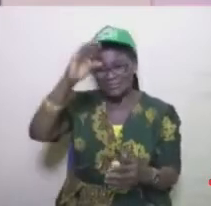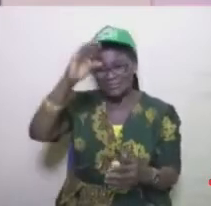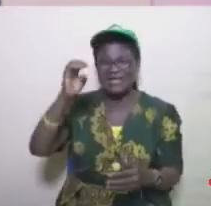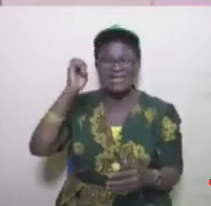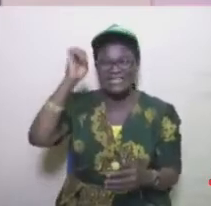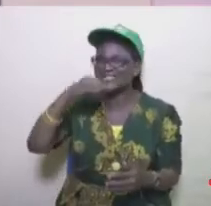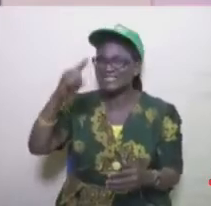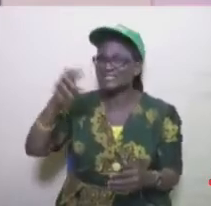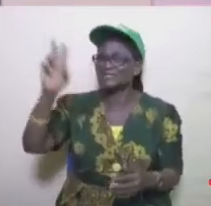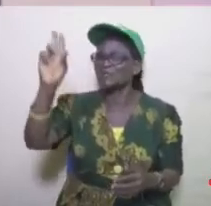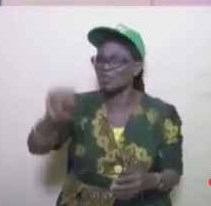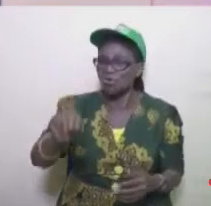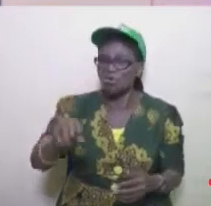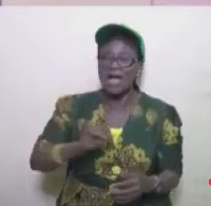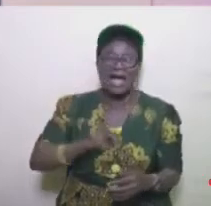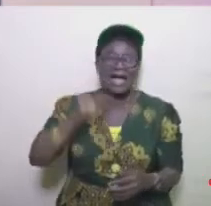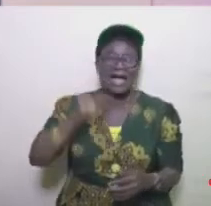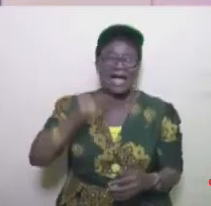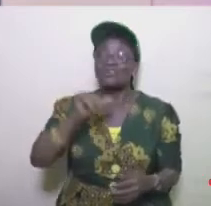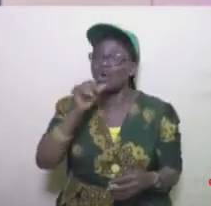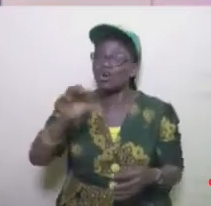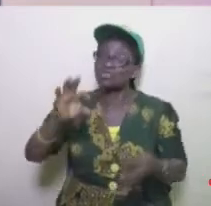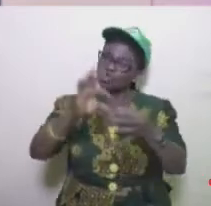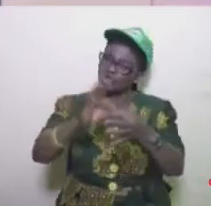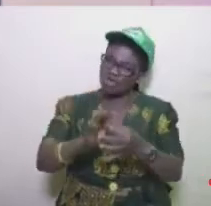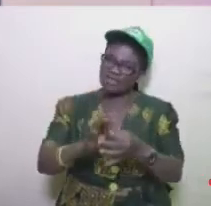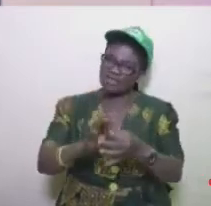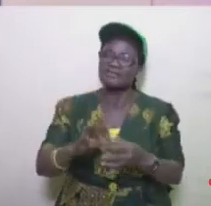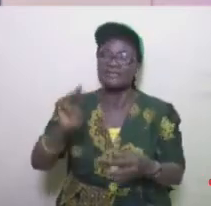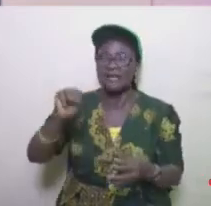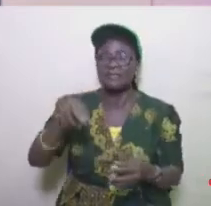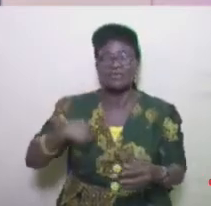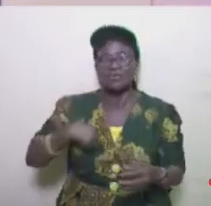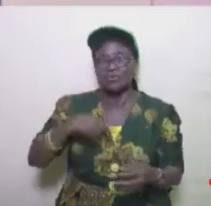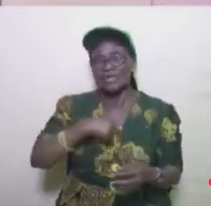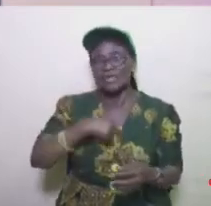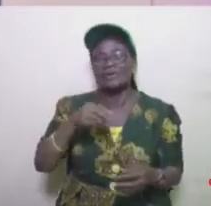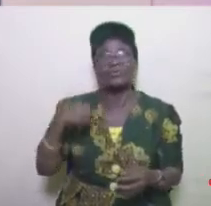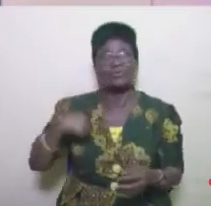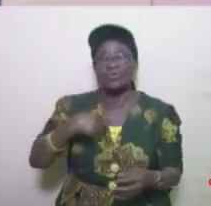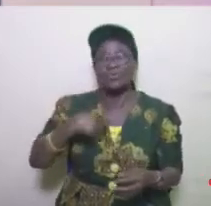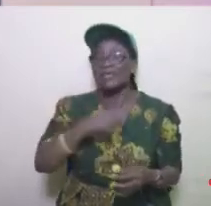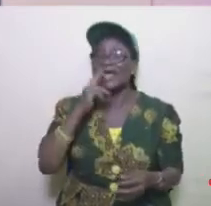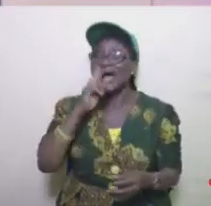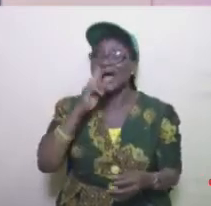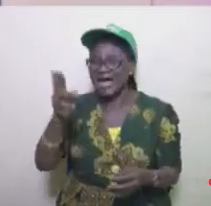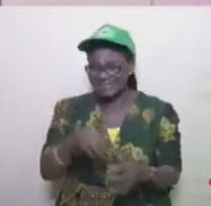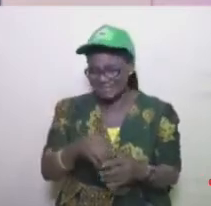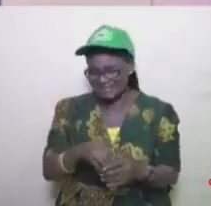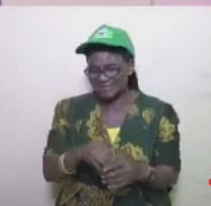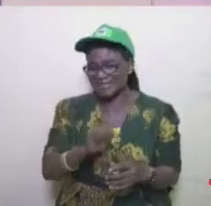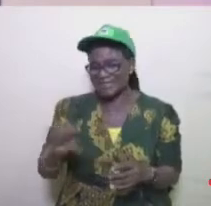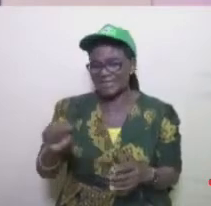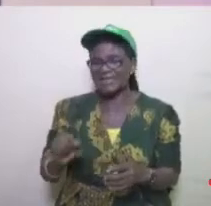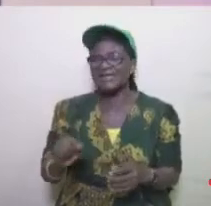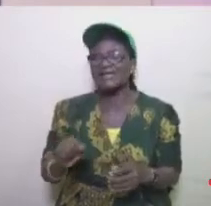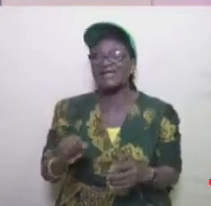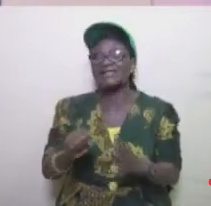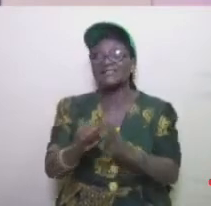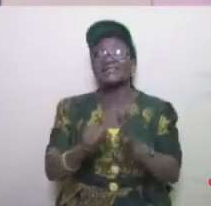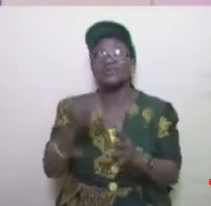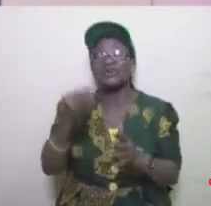a partaker. We are in a state of things. In